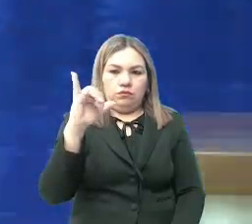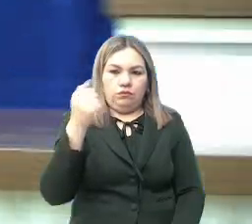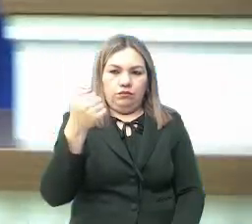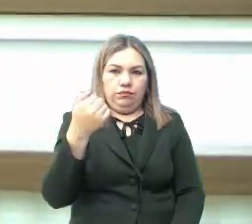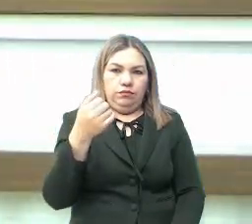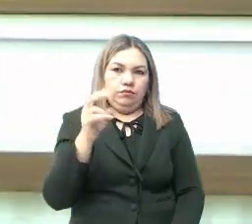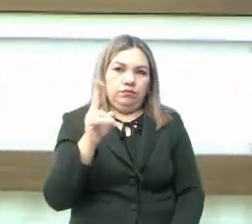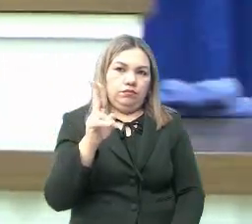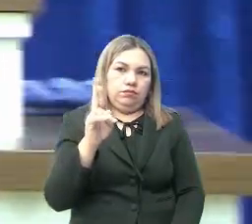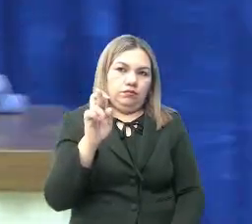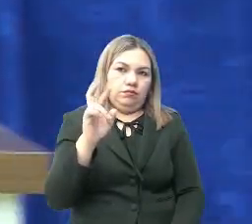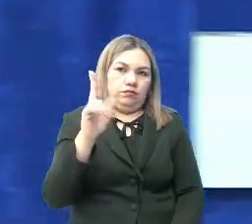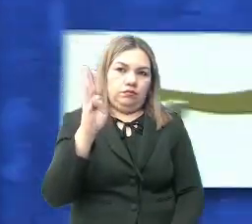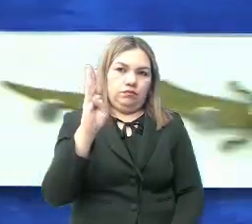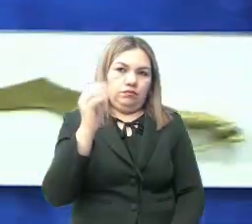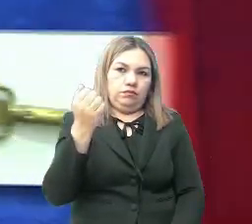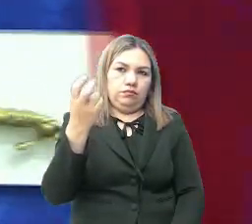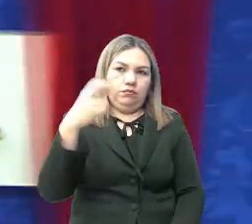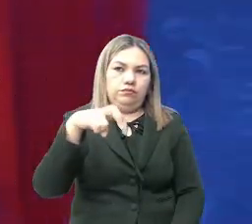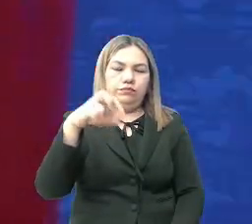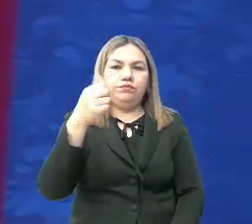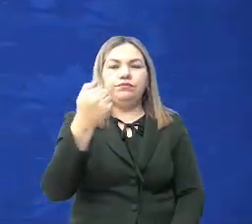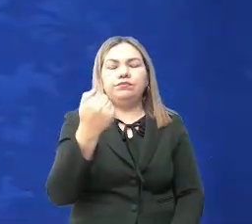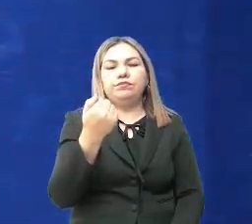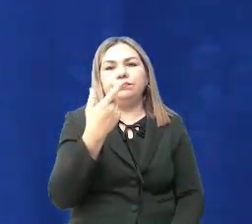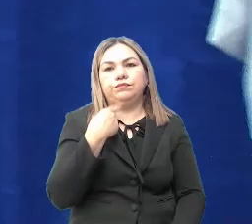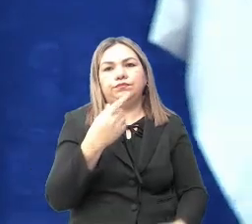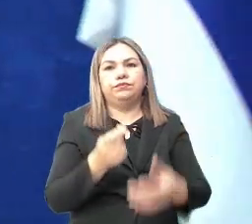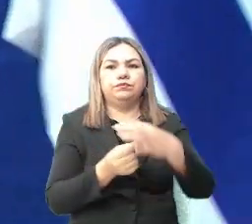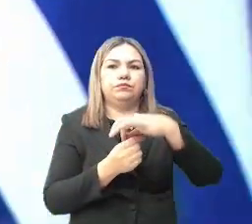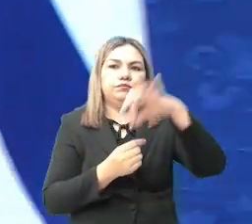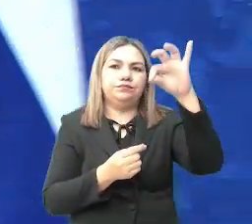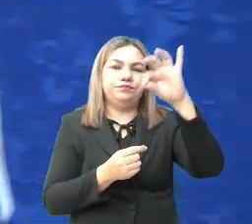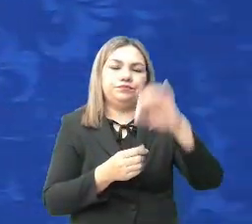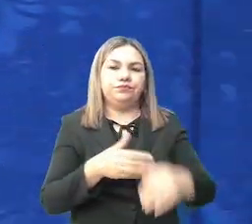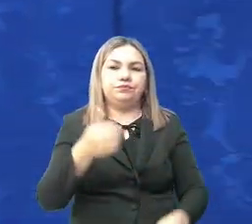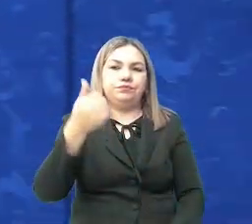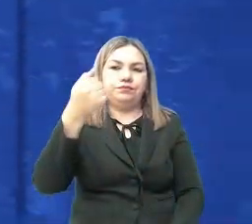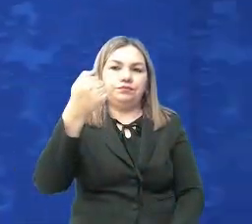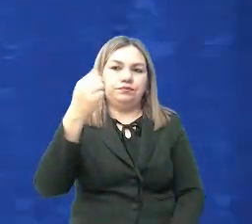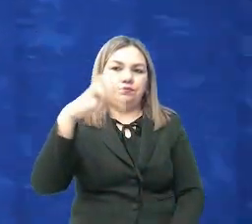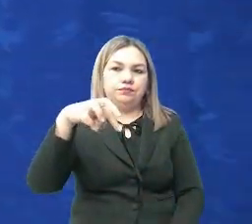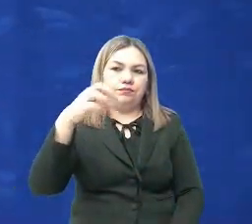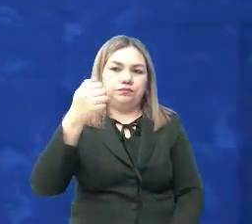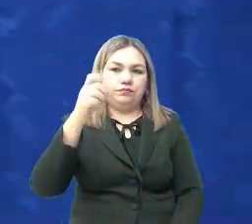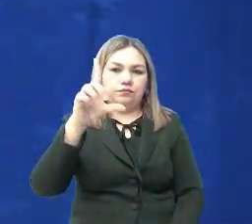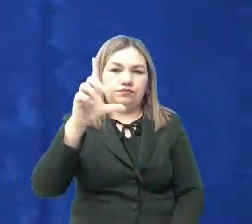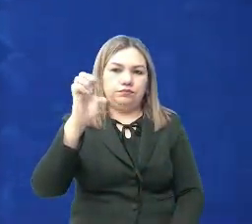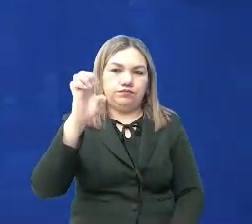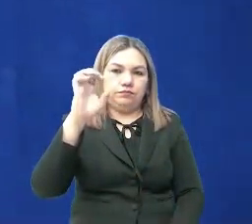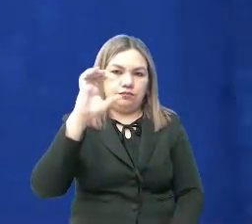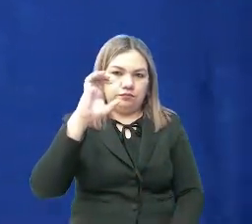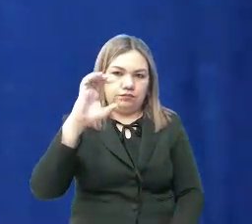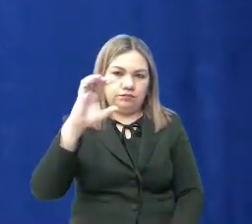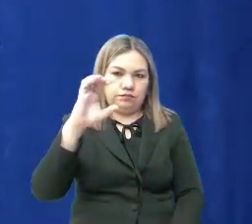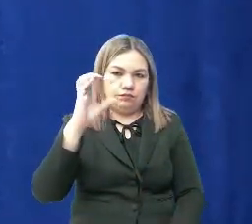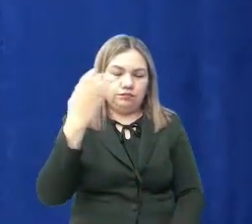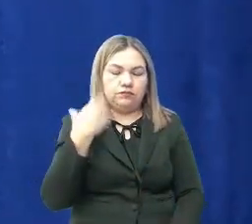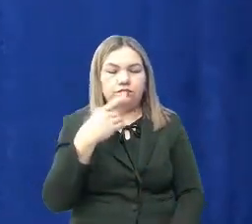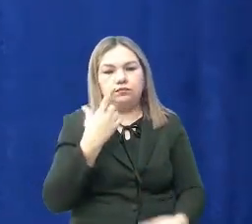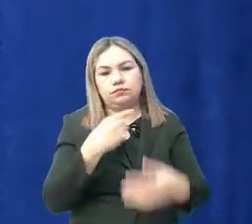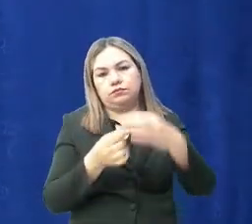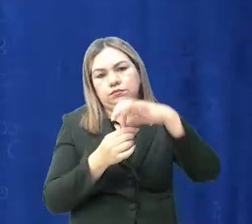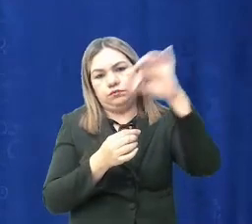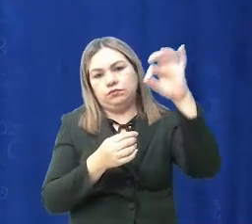the spirit of Amalek. It's an astral spirit that governs the mind of the people of God. All